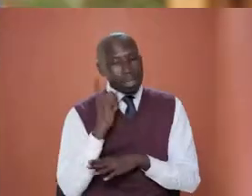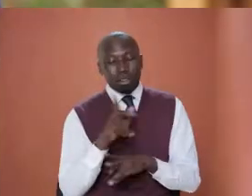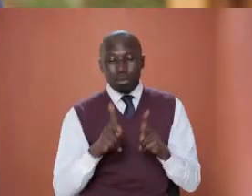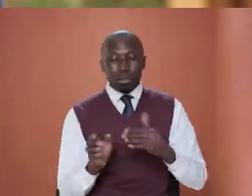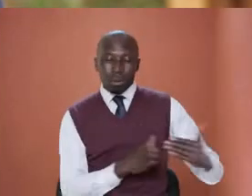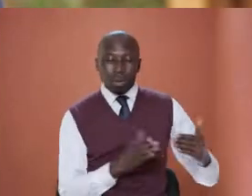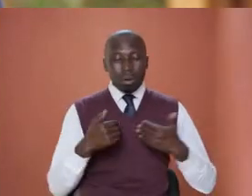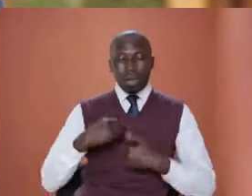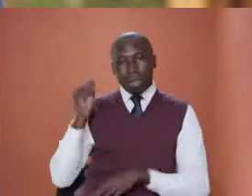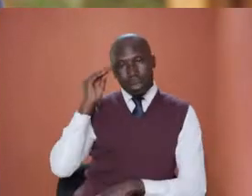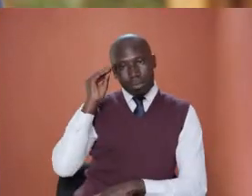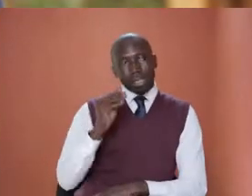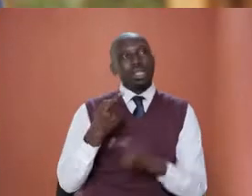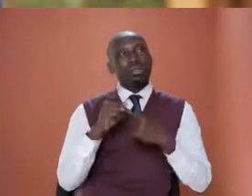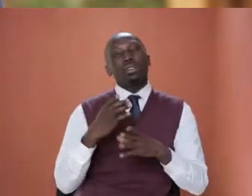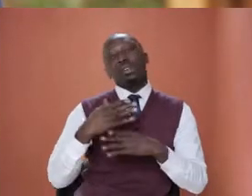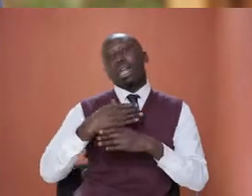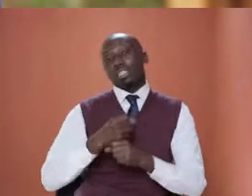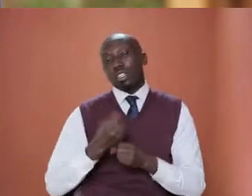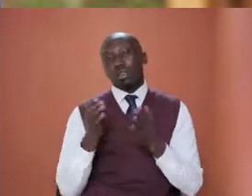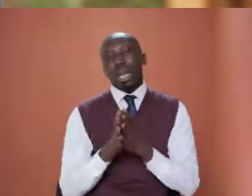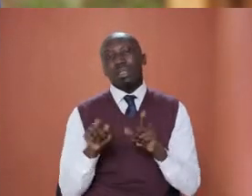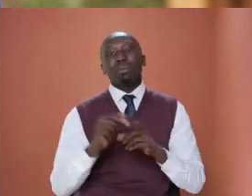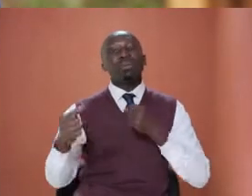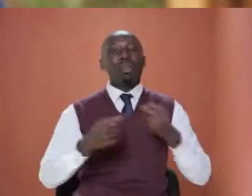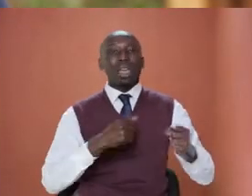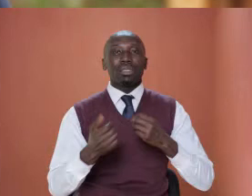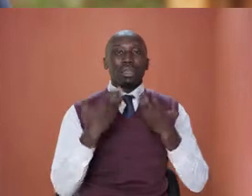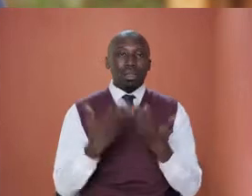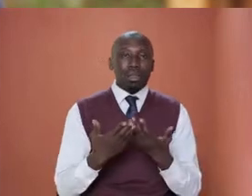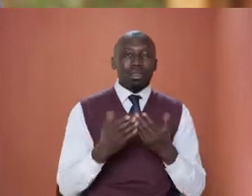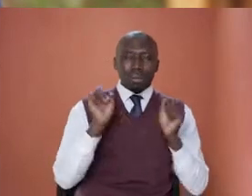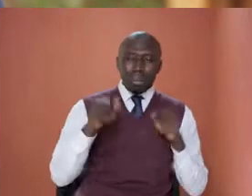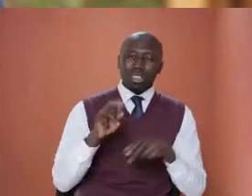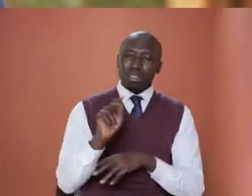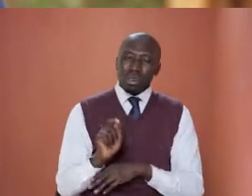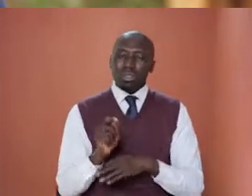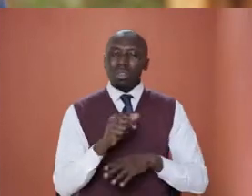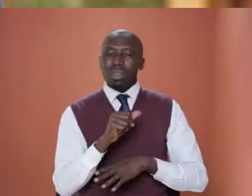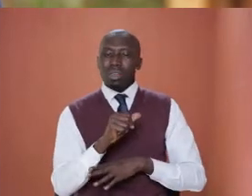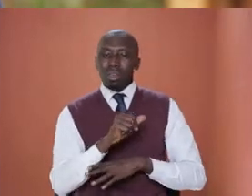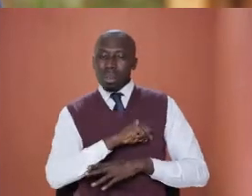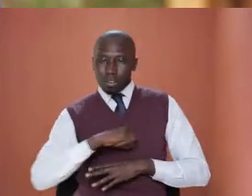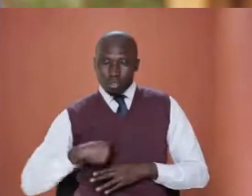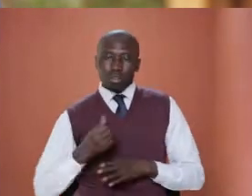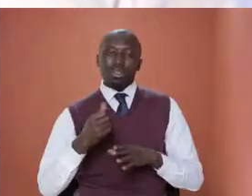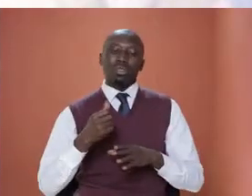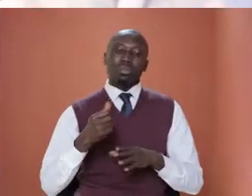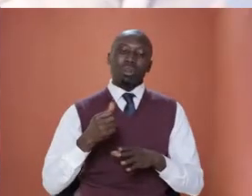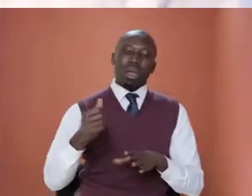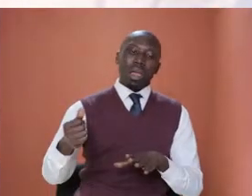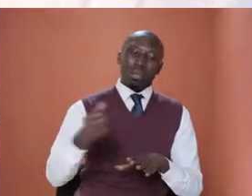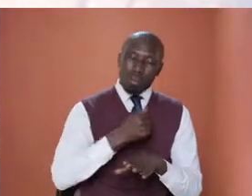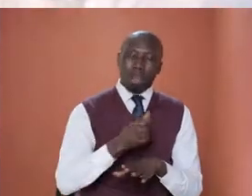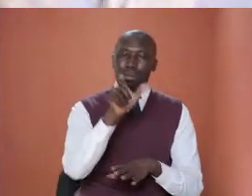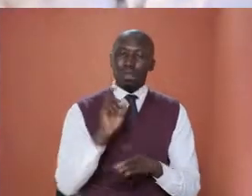My message to different organizations and employers is that they really should not hesitate to hire persons with disabilities or to